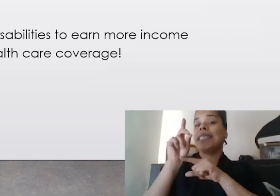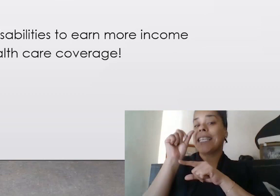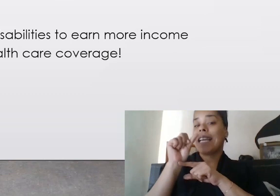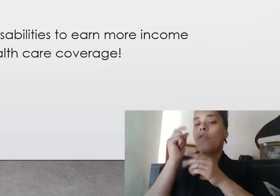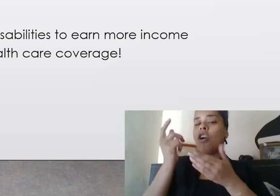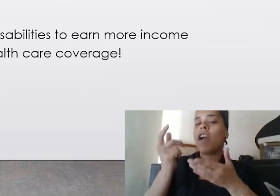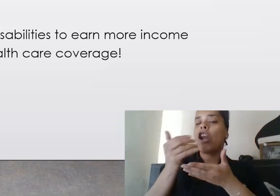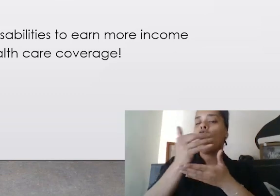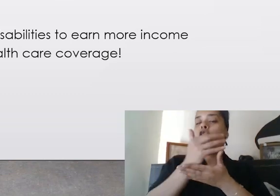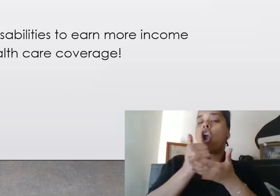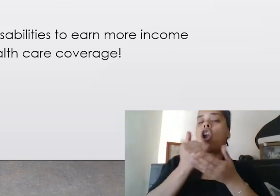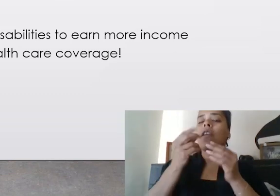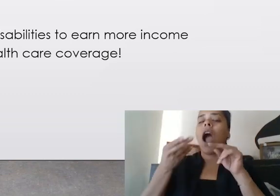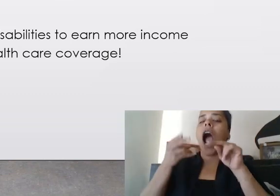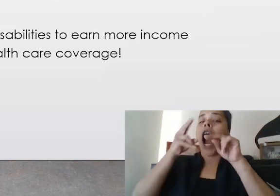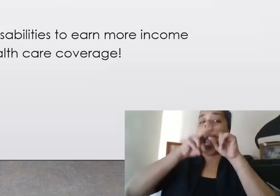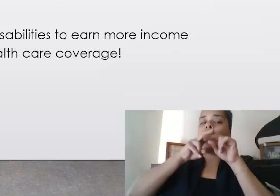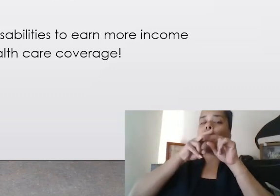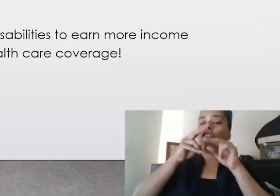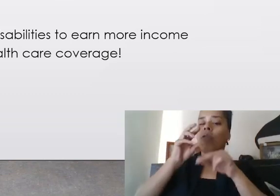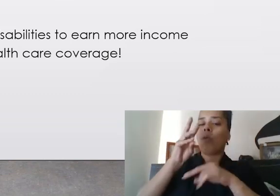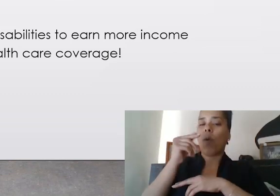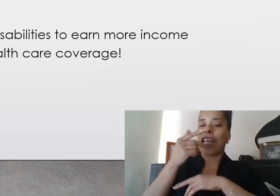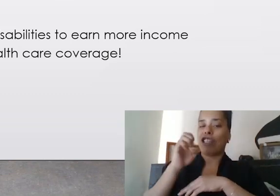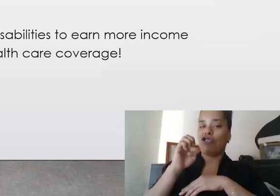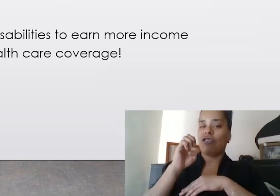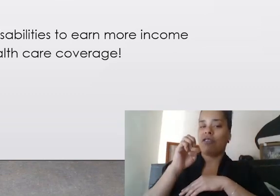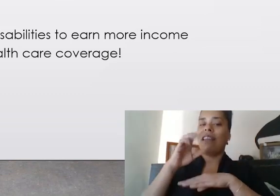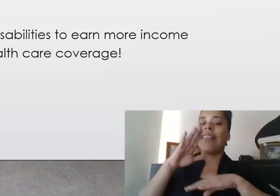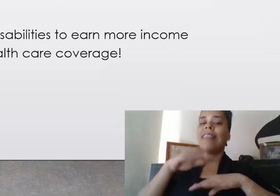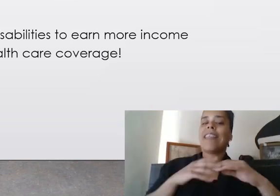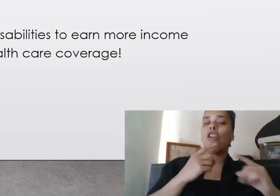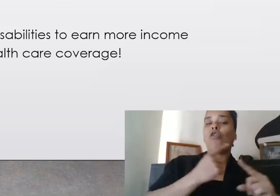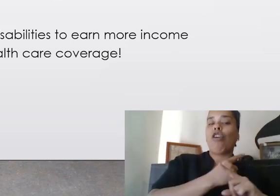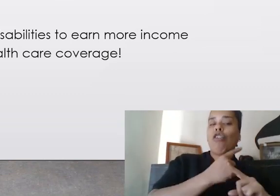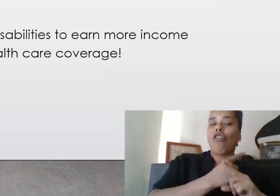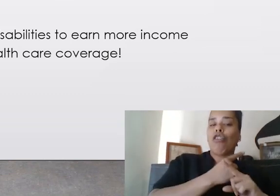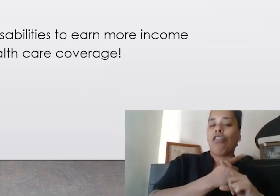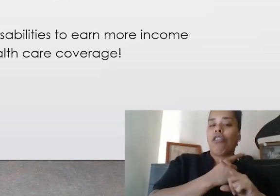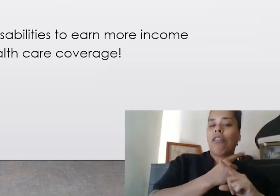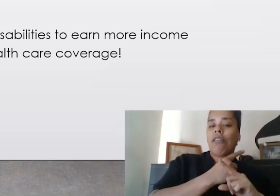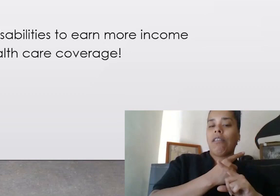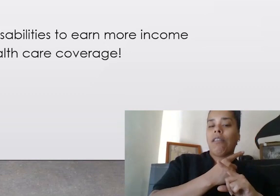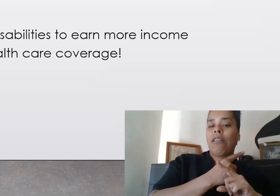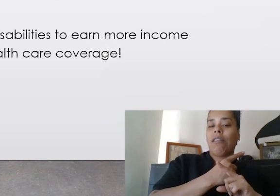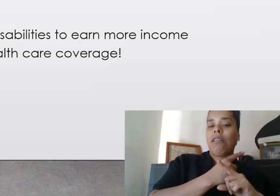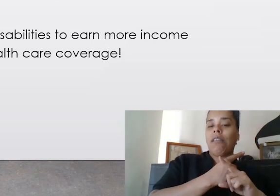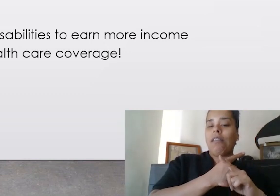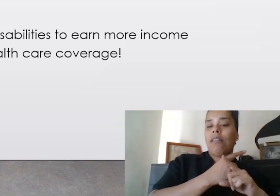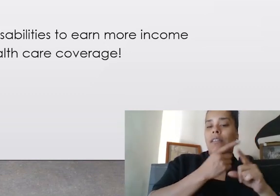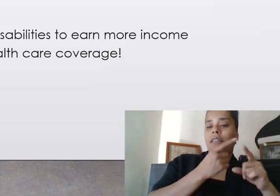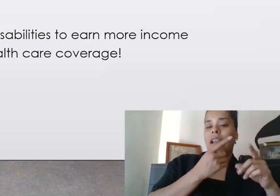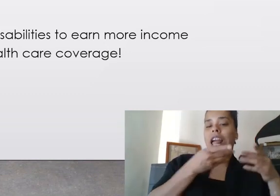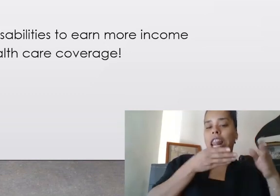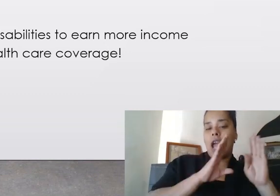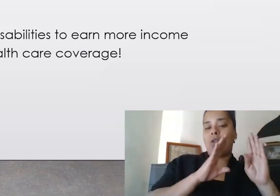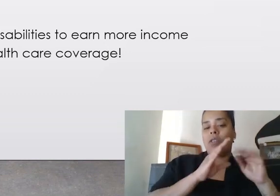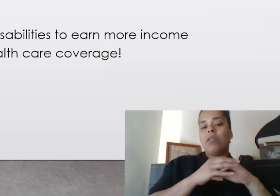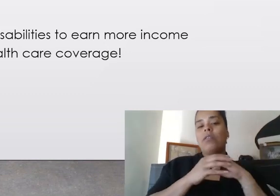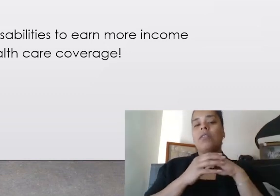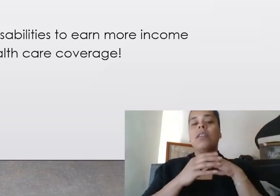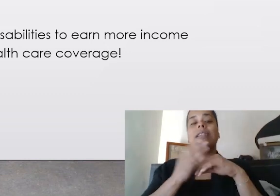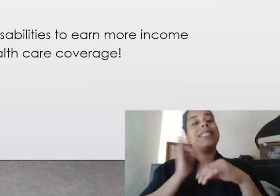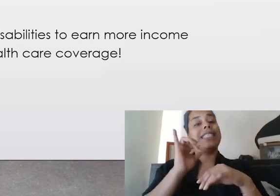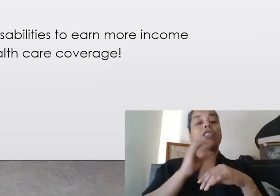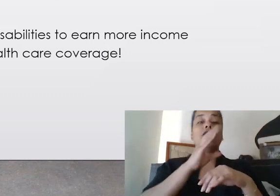wage than what regular Medicaid limits allow. Now, if you're receiving, they call it straight Medicaid or regular